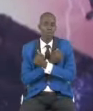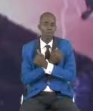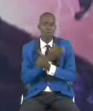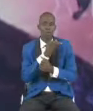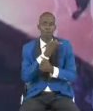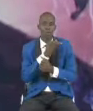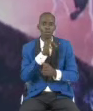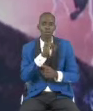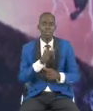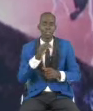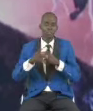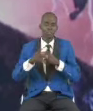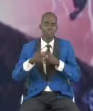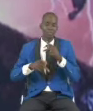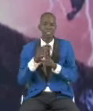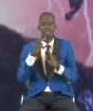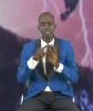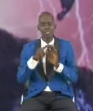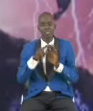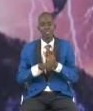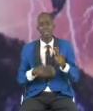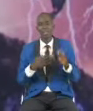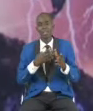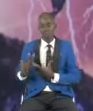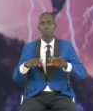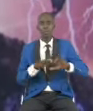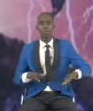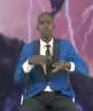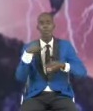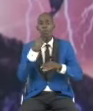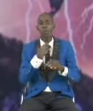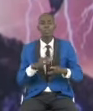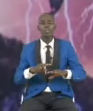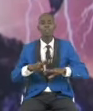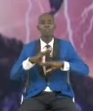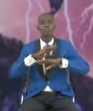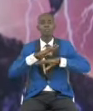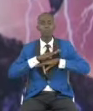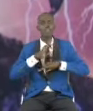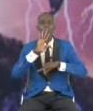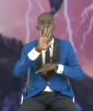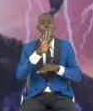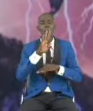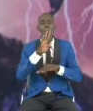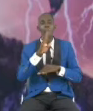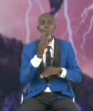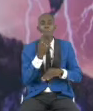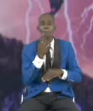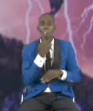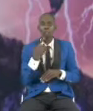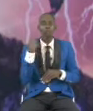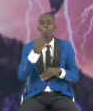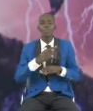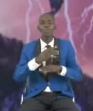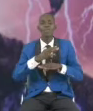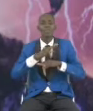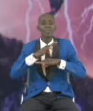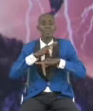Look at verse 5. Who satisfies thy mouth? Who satisfies thy